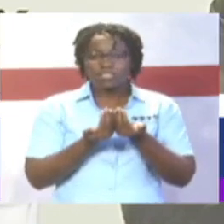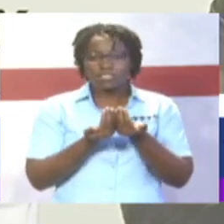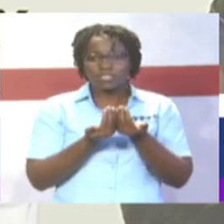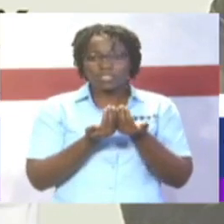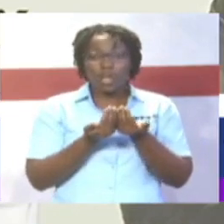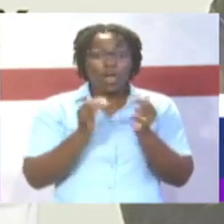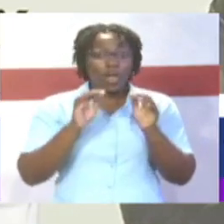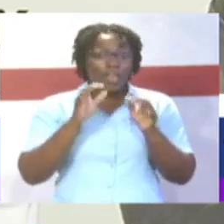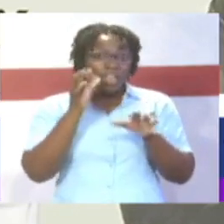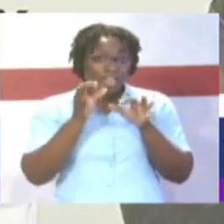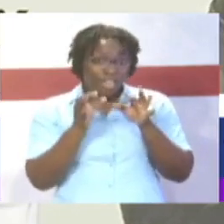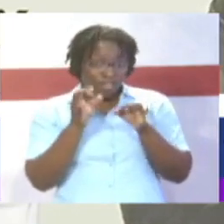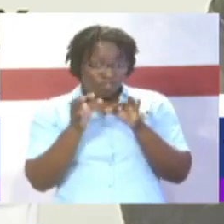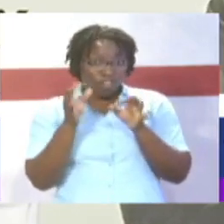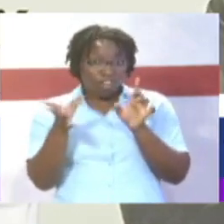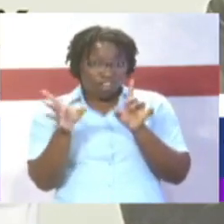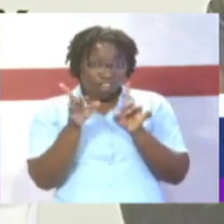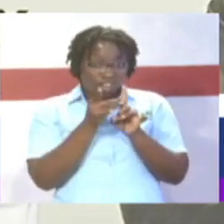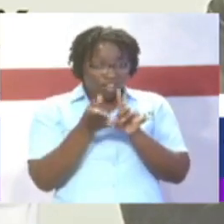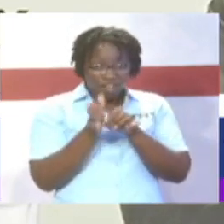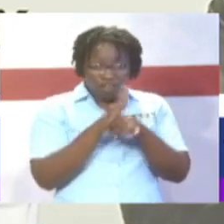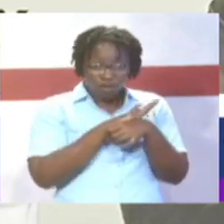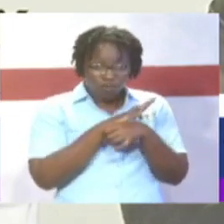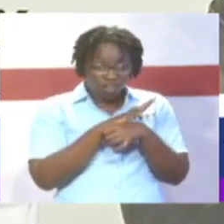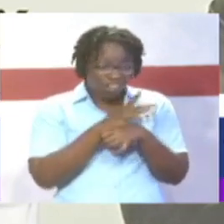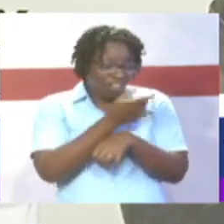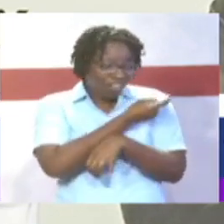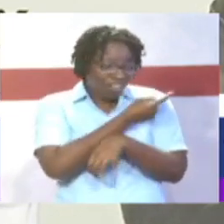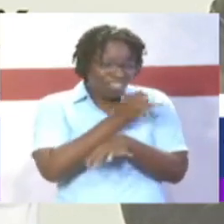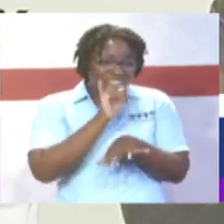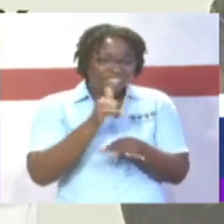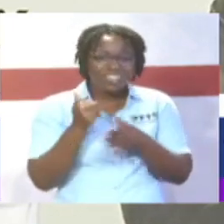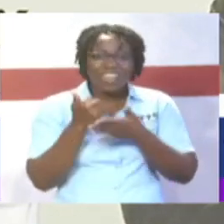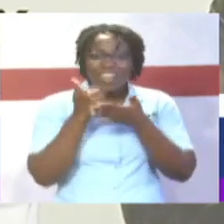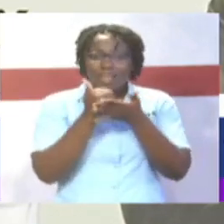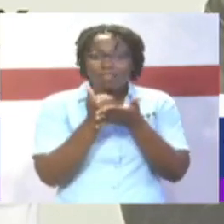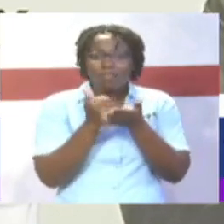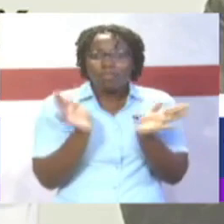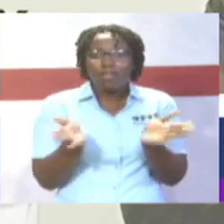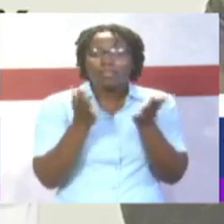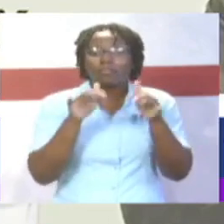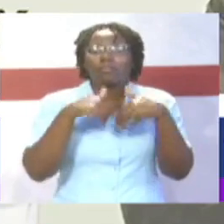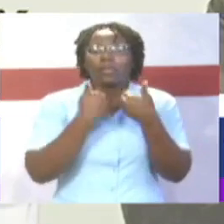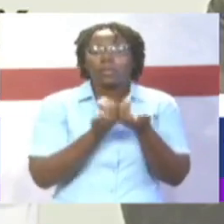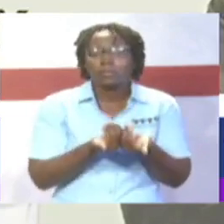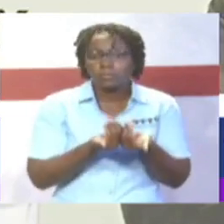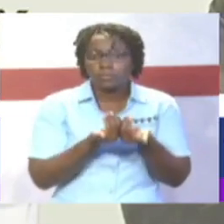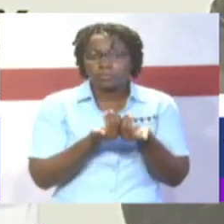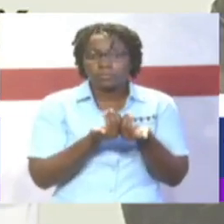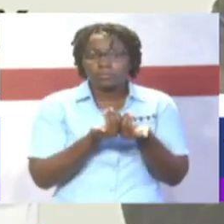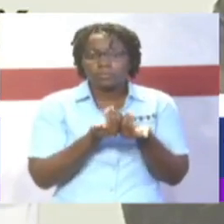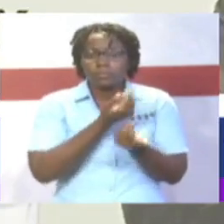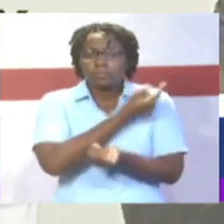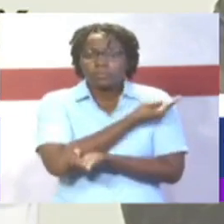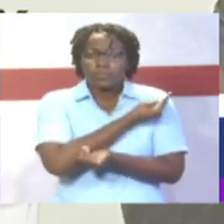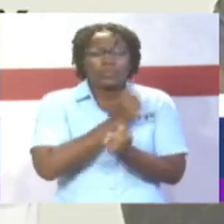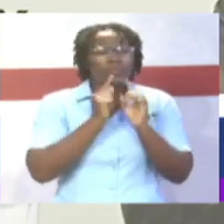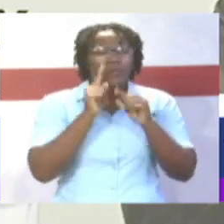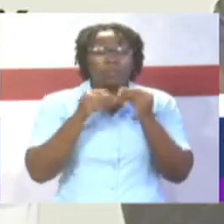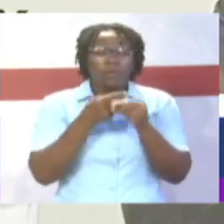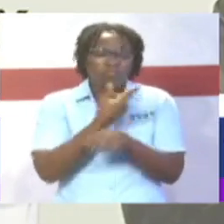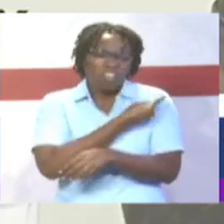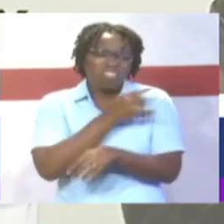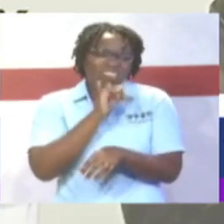survival if you do get COVID 19. We've spoken about the vaccinations in particular being a benefit for those who have